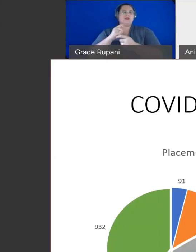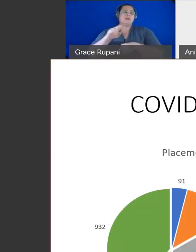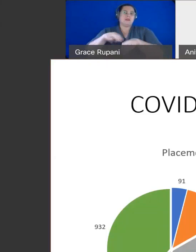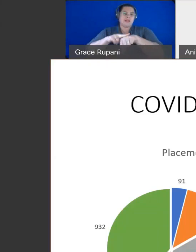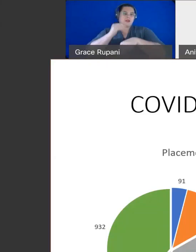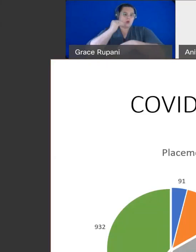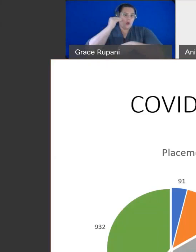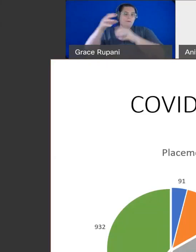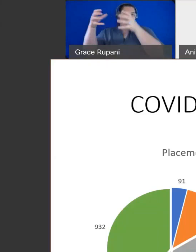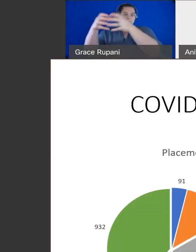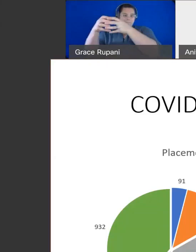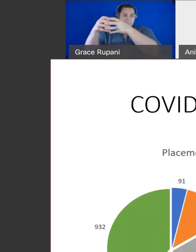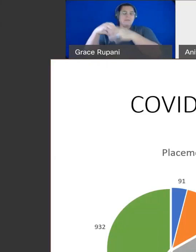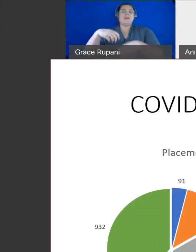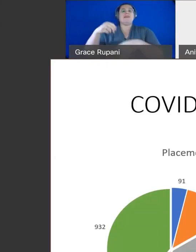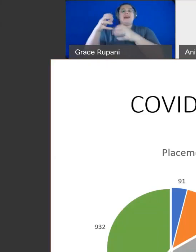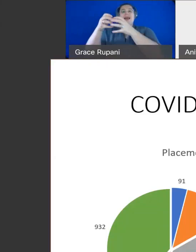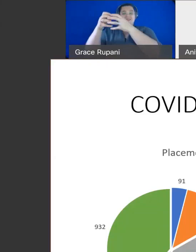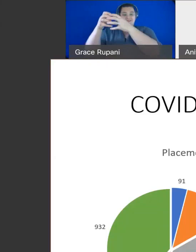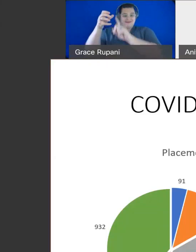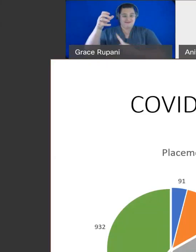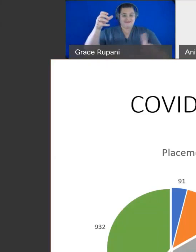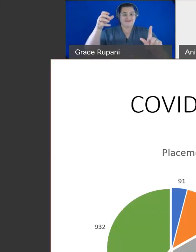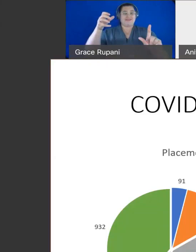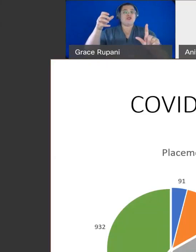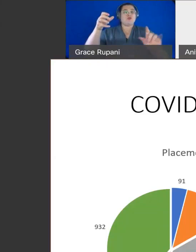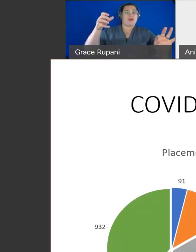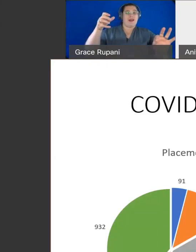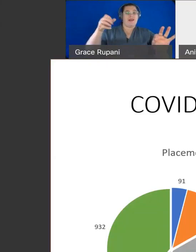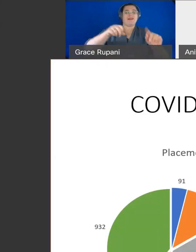those, 29 have tested positive.